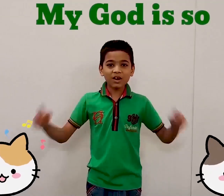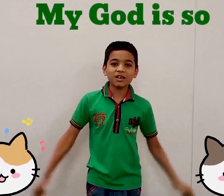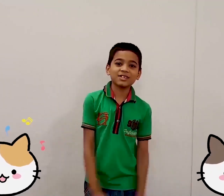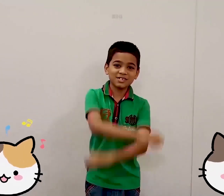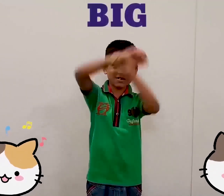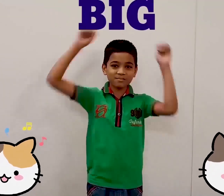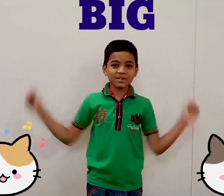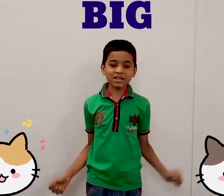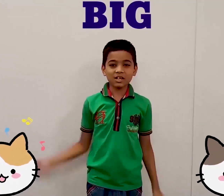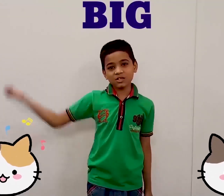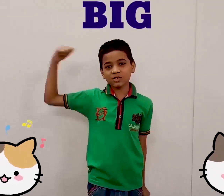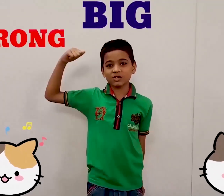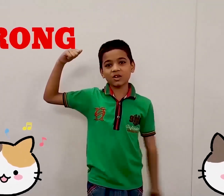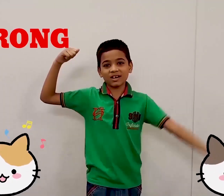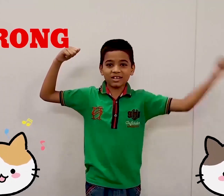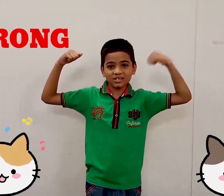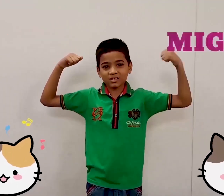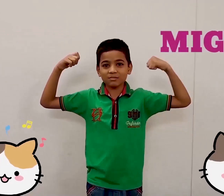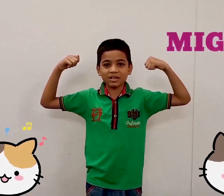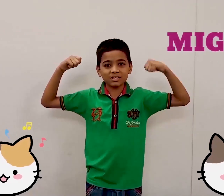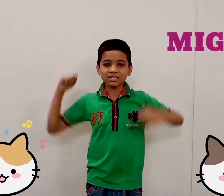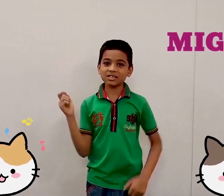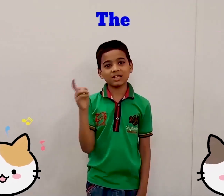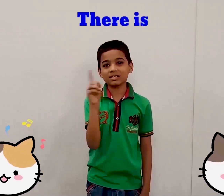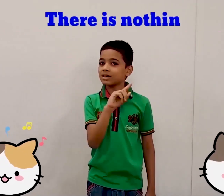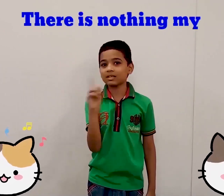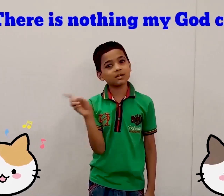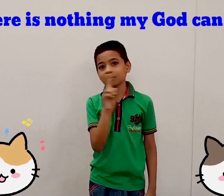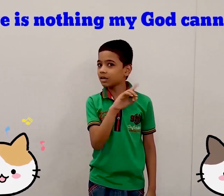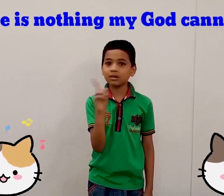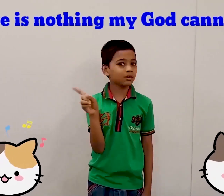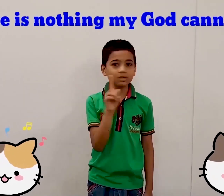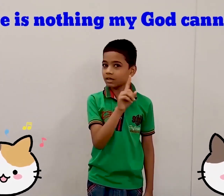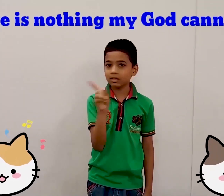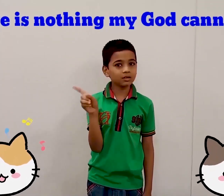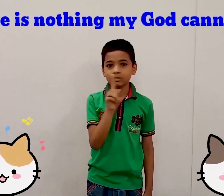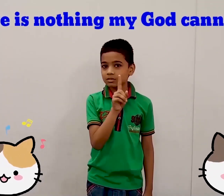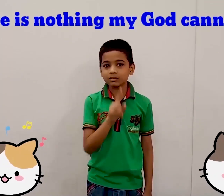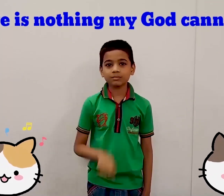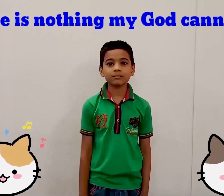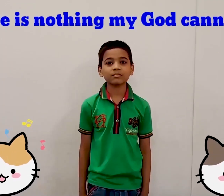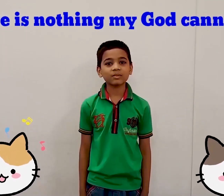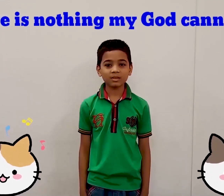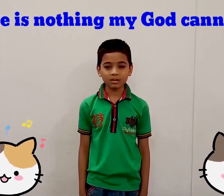My God is so big, so strong and so mighty, there's nothing my God cannot